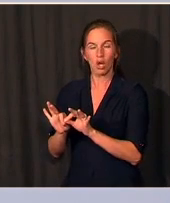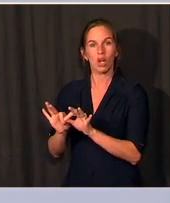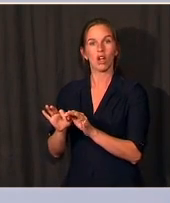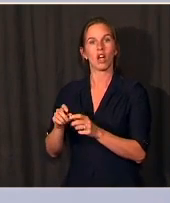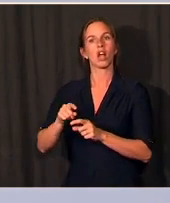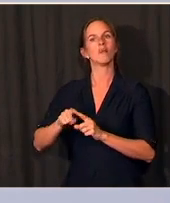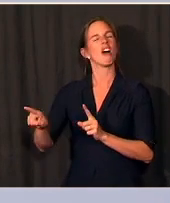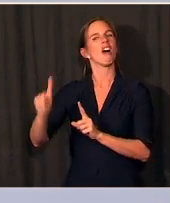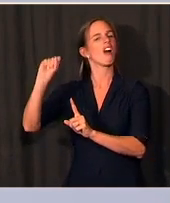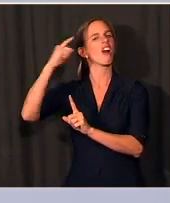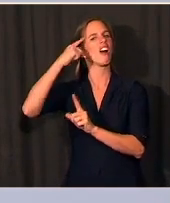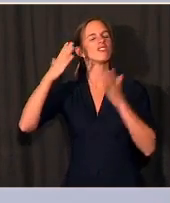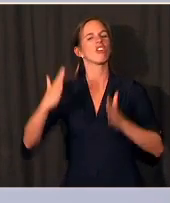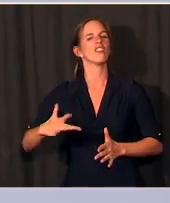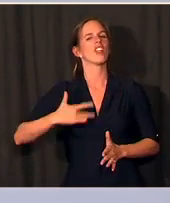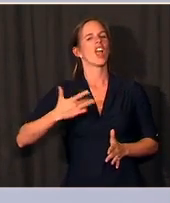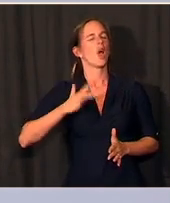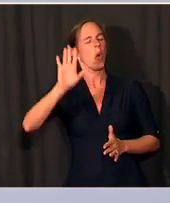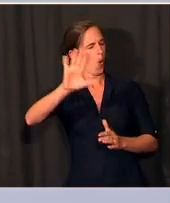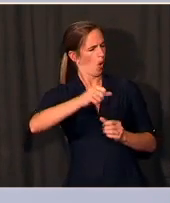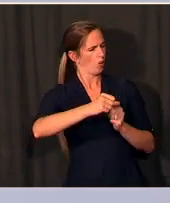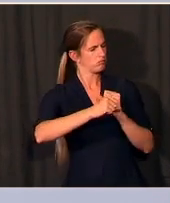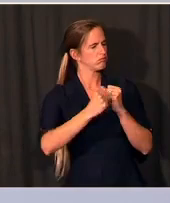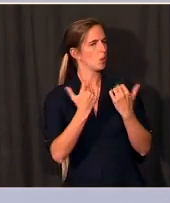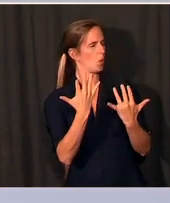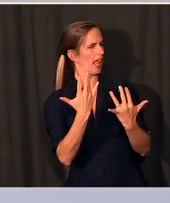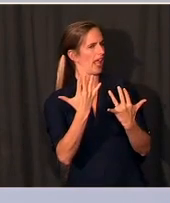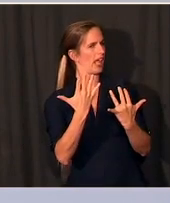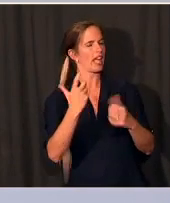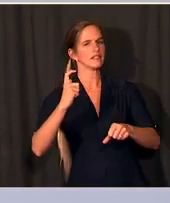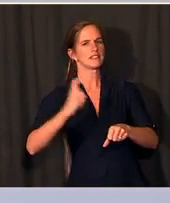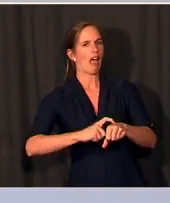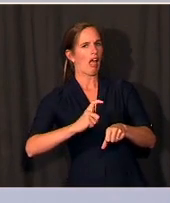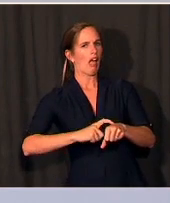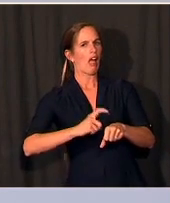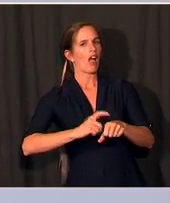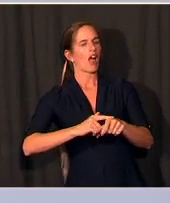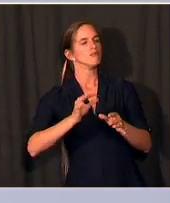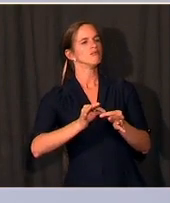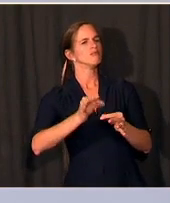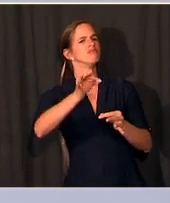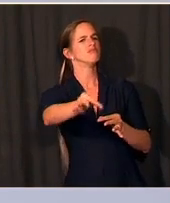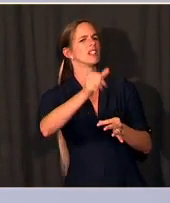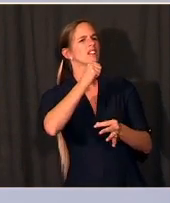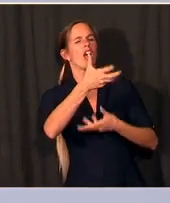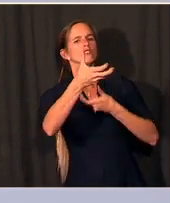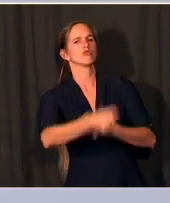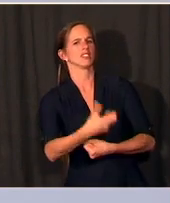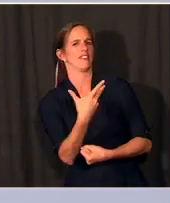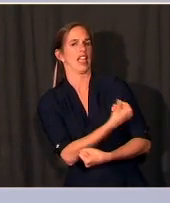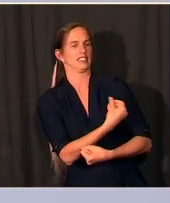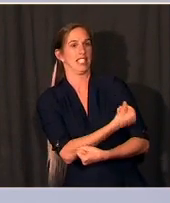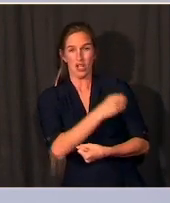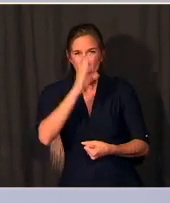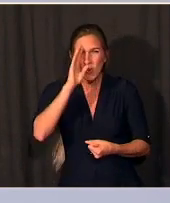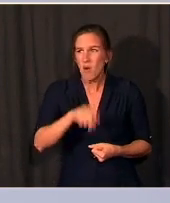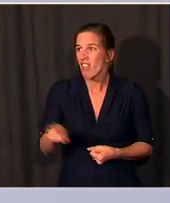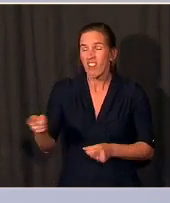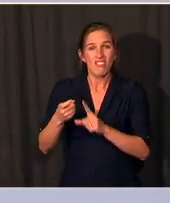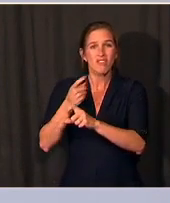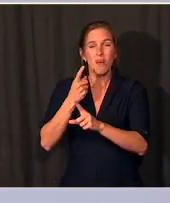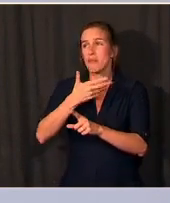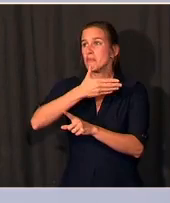doesn't trust where the vaccine's coming from. These are coming from the greatest companies anywhere in the world, greatest labs in the